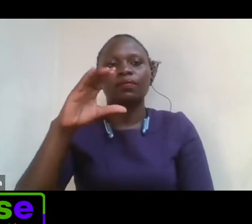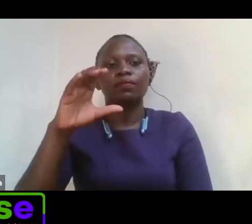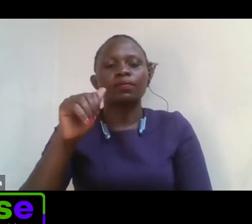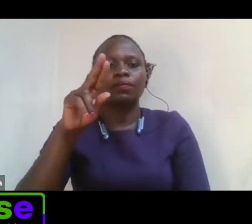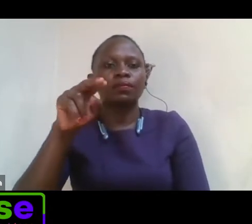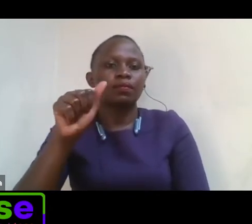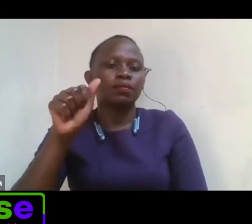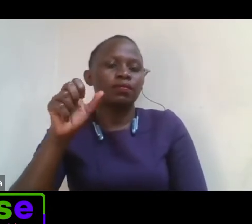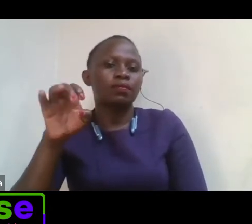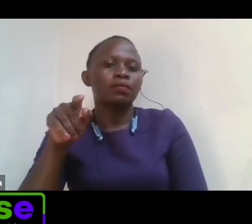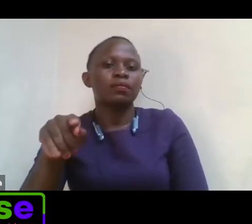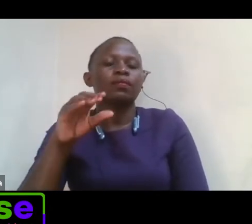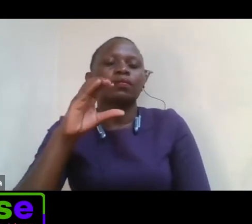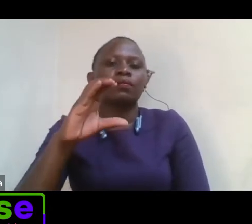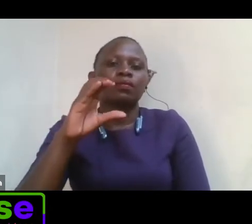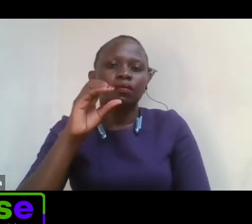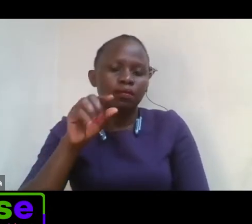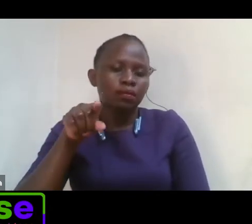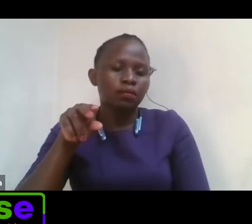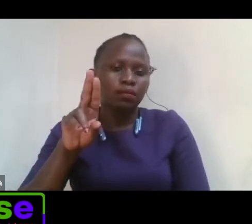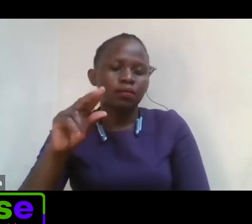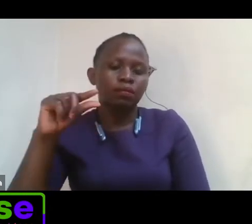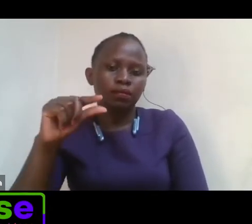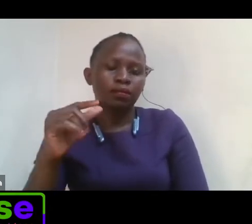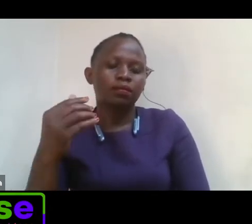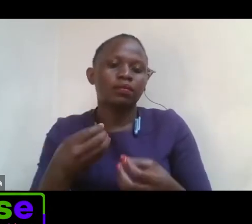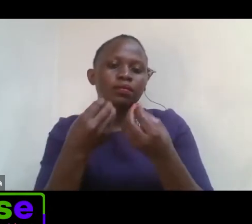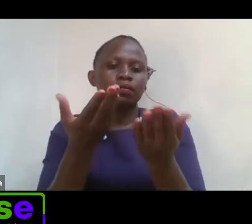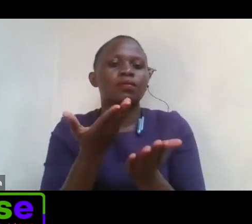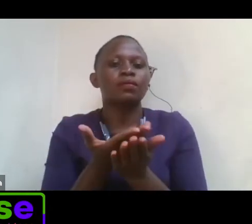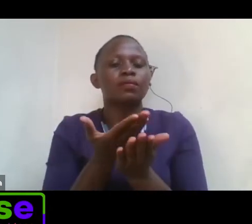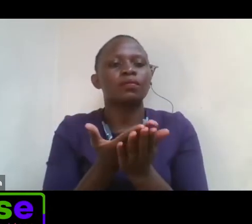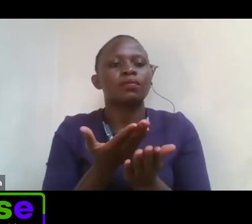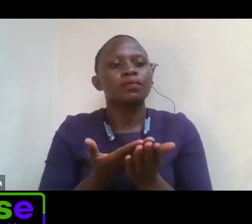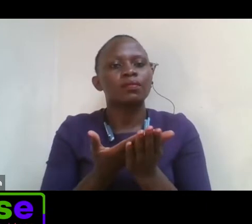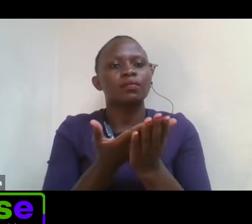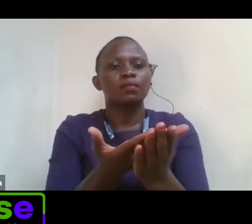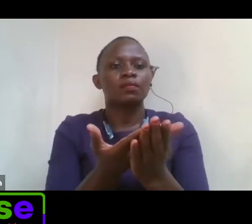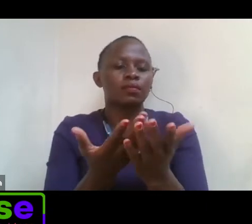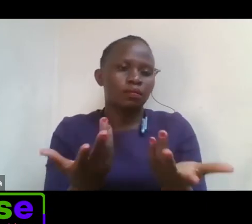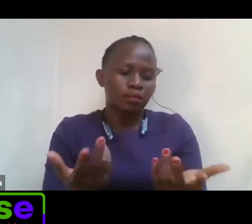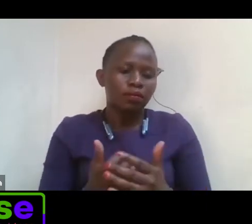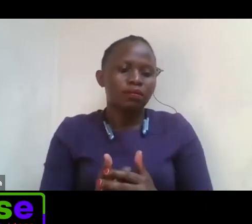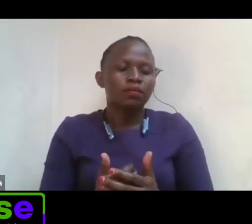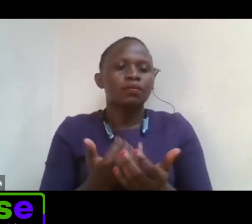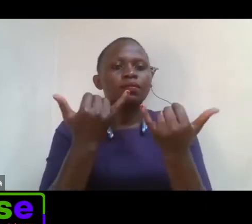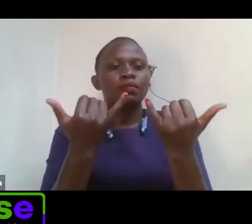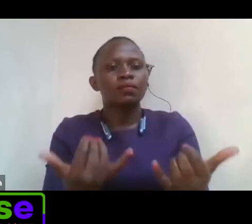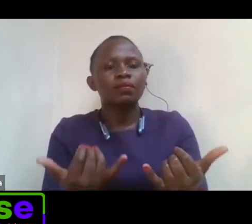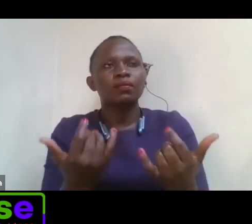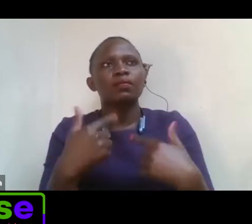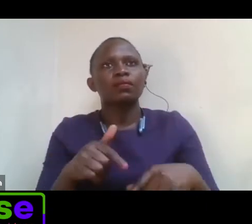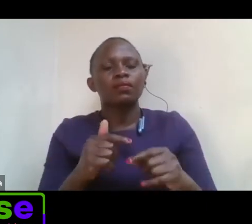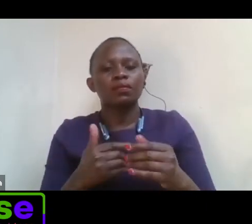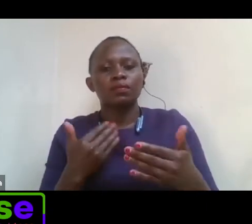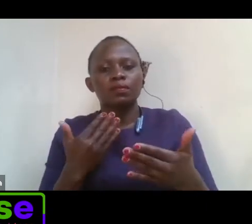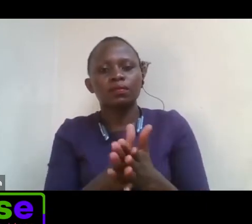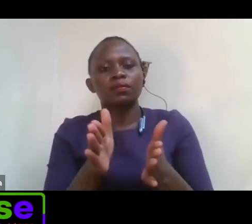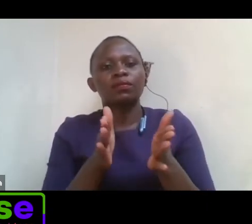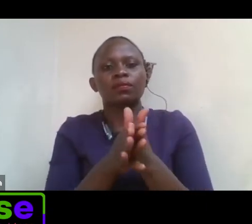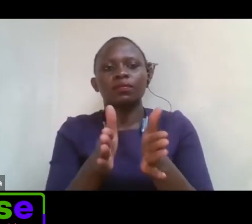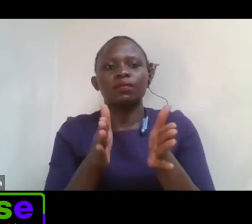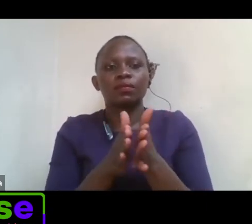www.undp.nase.co.ug, where you will be given an application form and apply accordingly. Right now, we're going through the thematic sessions. This is the last week